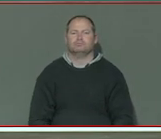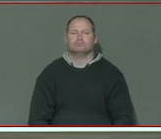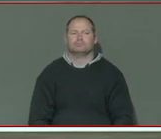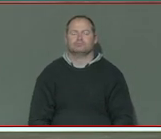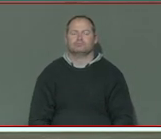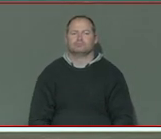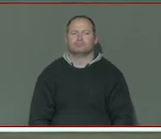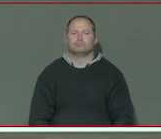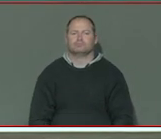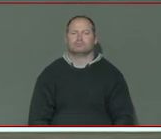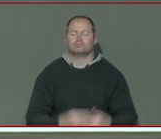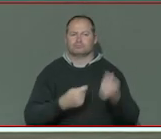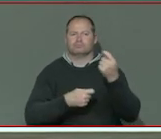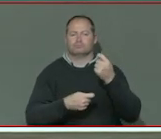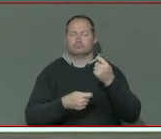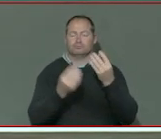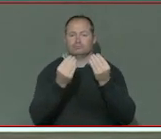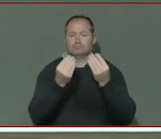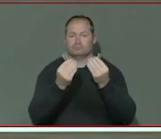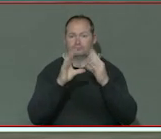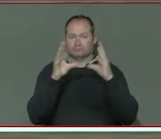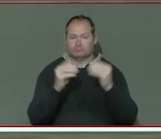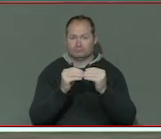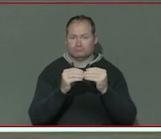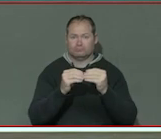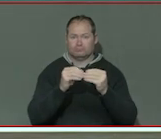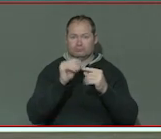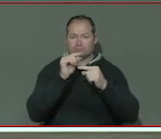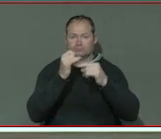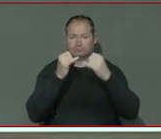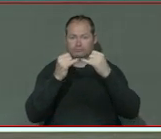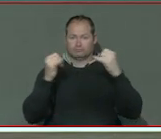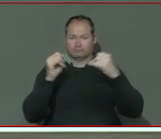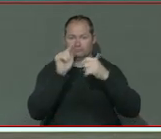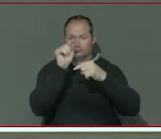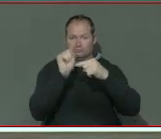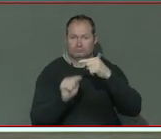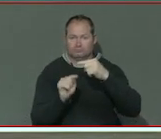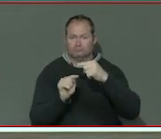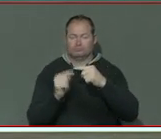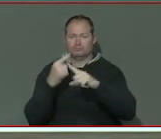divided by the sales, the total, 12,550 times 100.